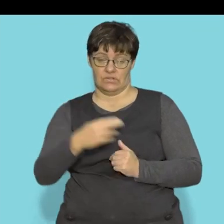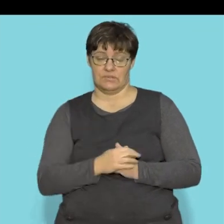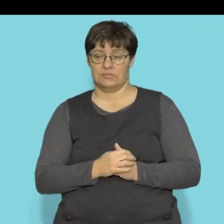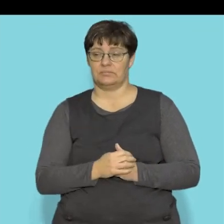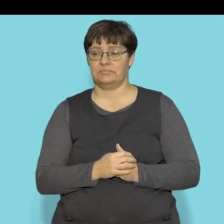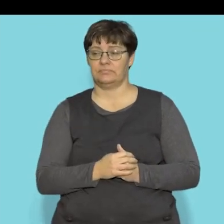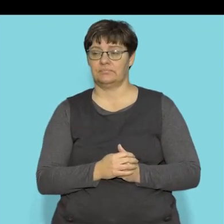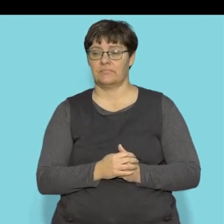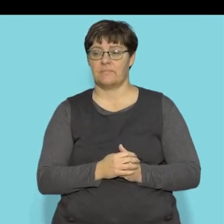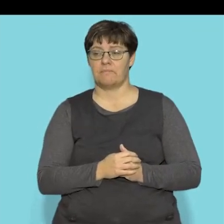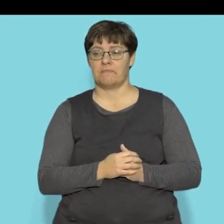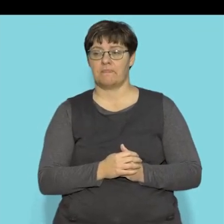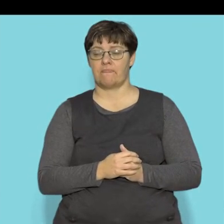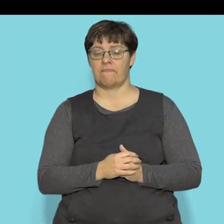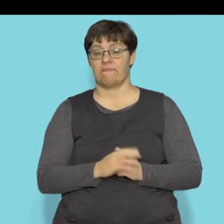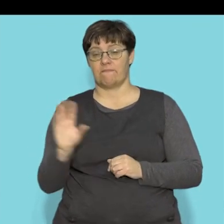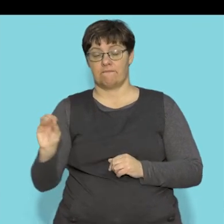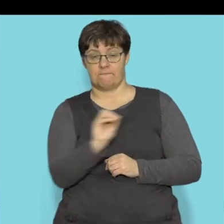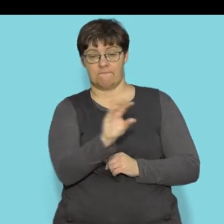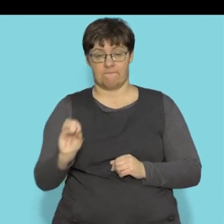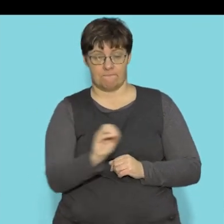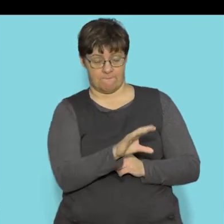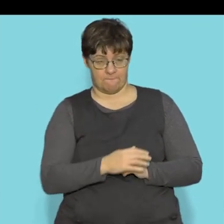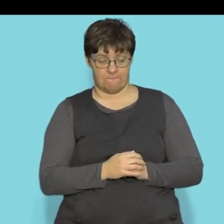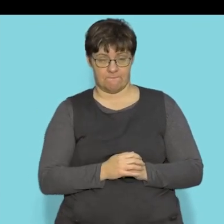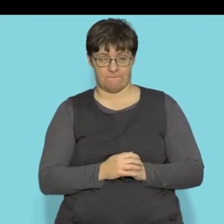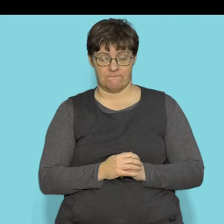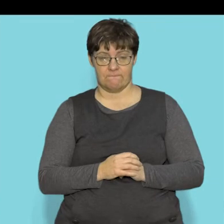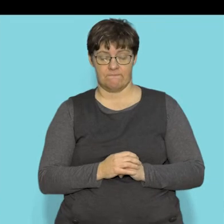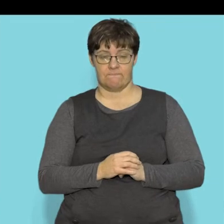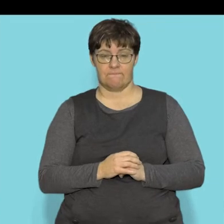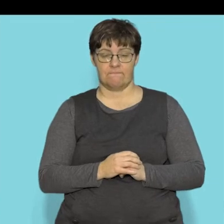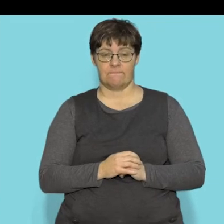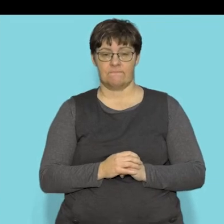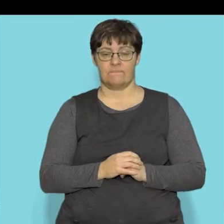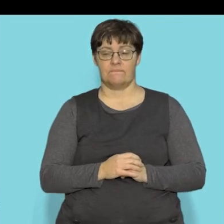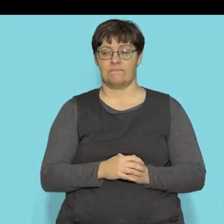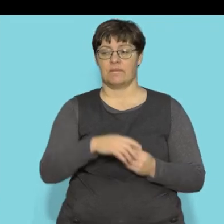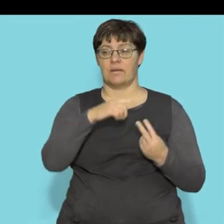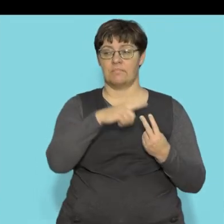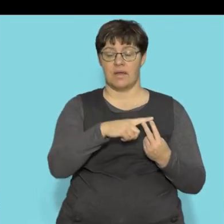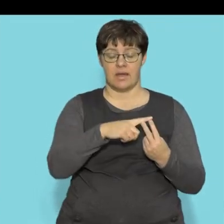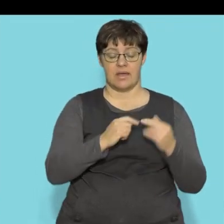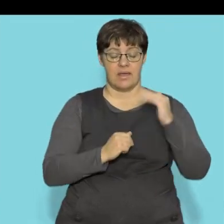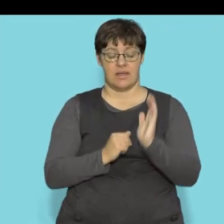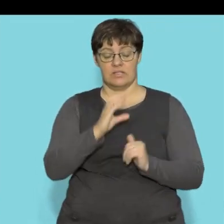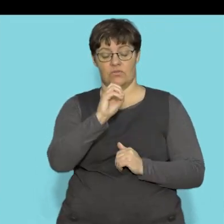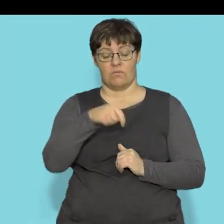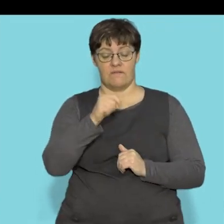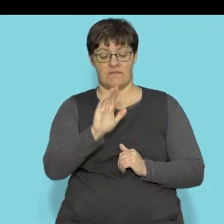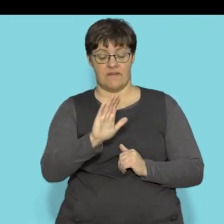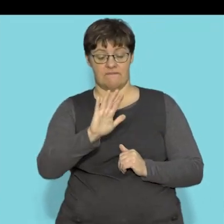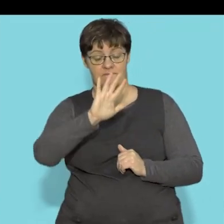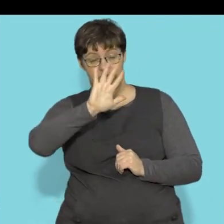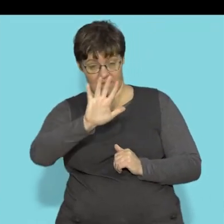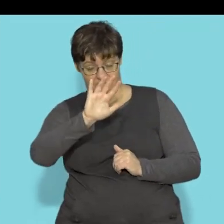height. So let's fill it into my calculator. So it's a pi multiplied